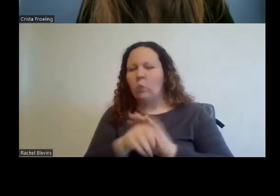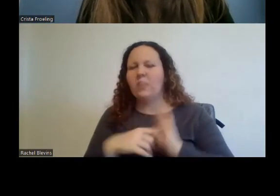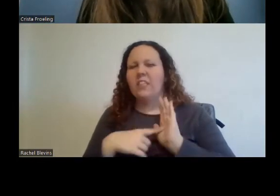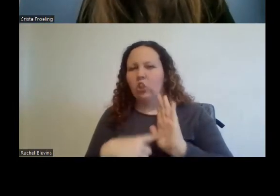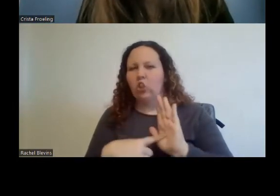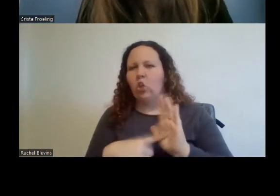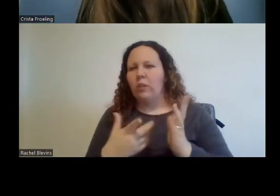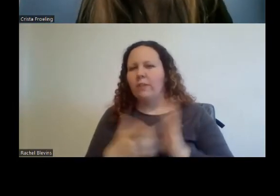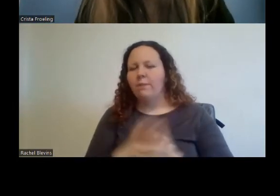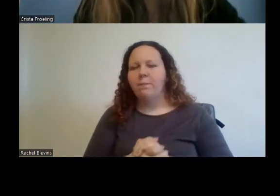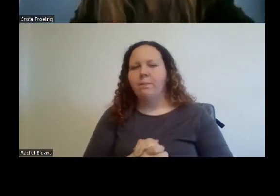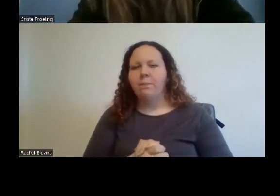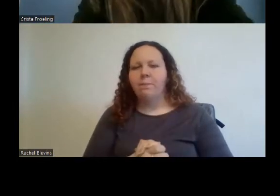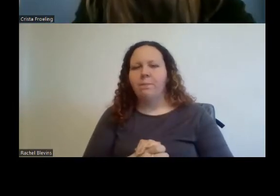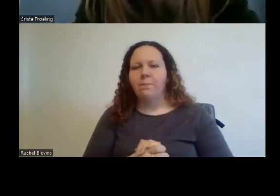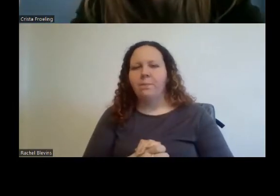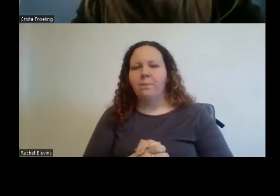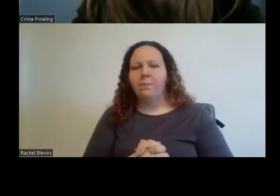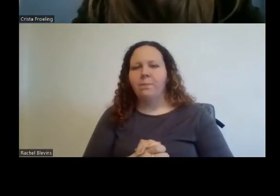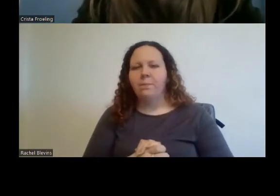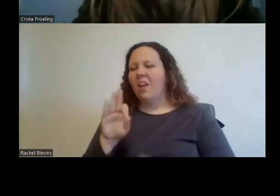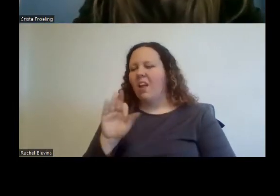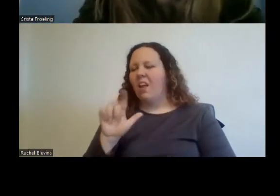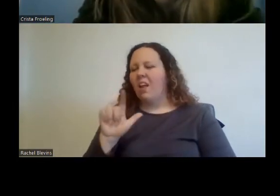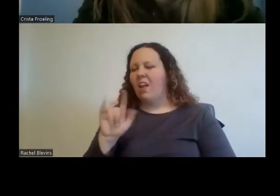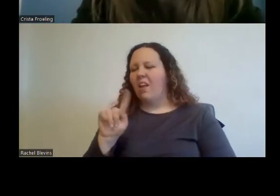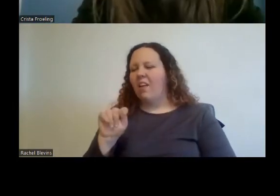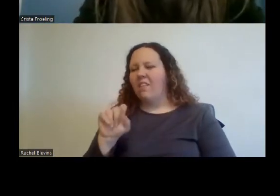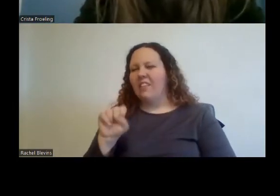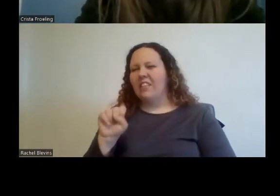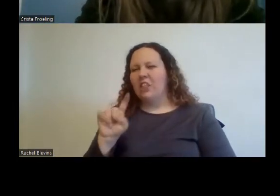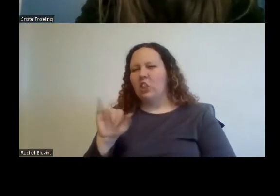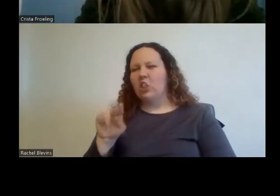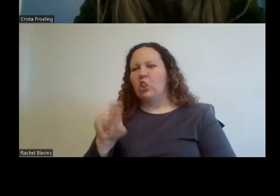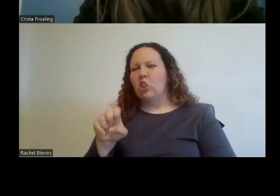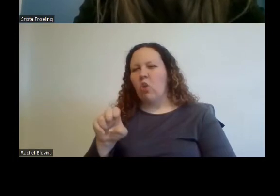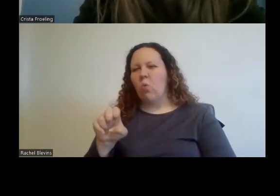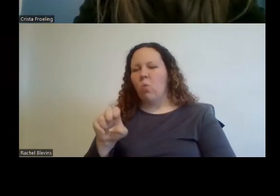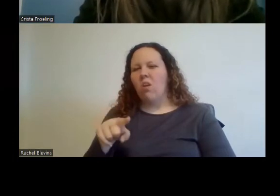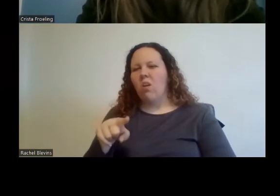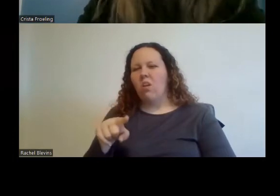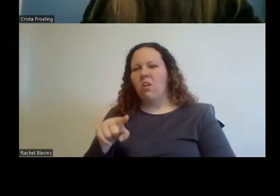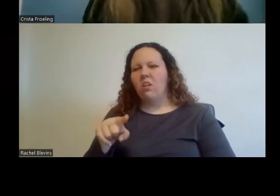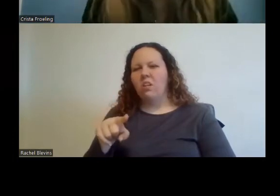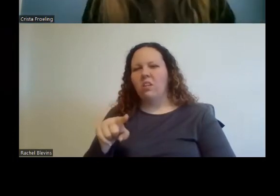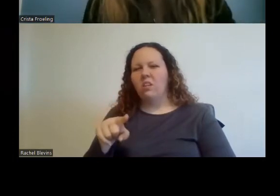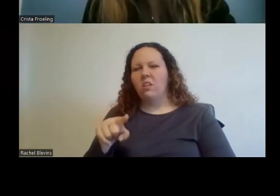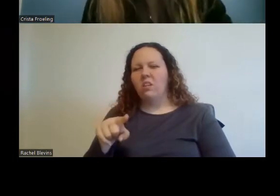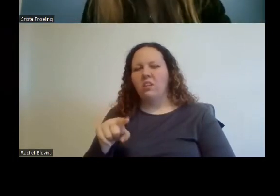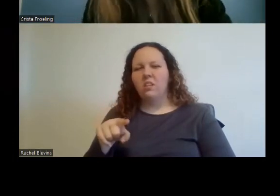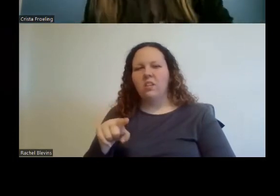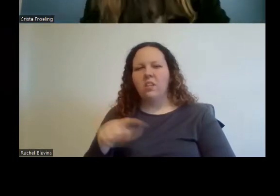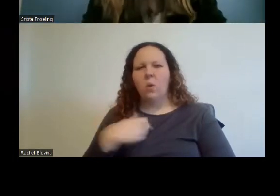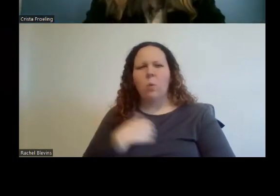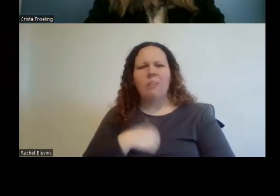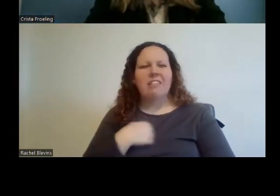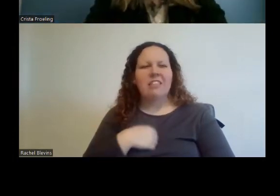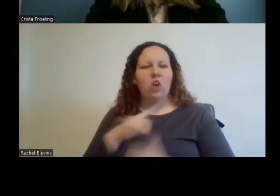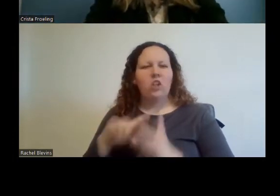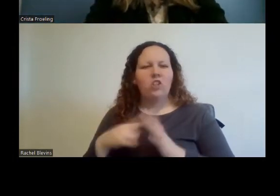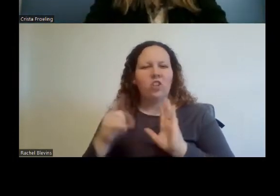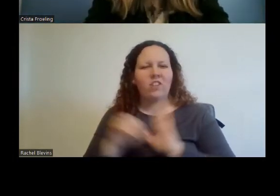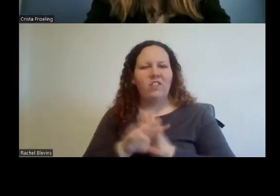I'm just going to do this one. This is Flintstones. This is much better. I feel like I'm talking too much. Whoops, sorry. Sorry